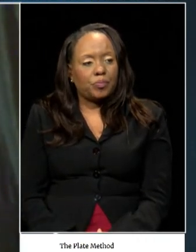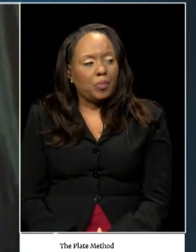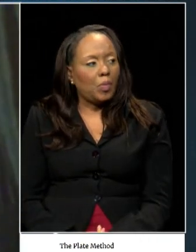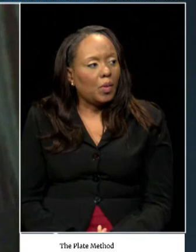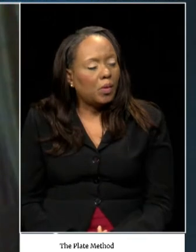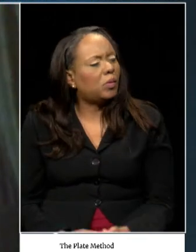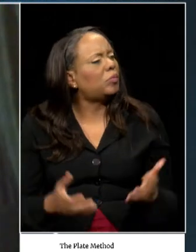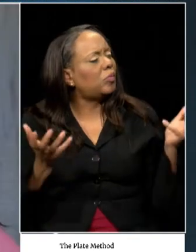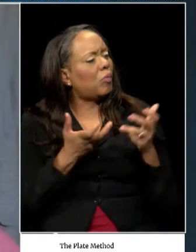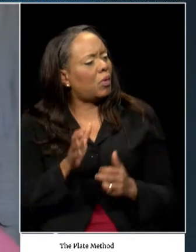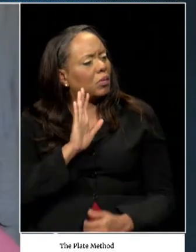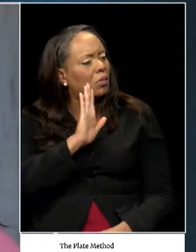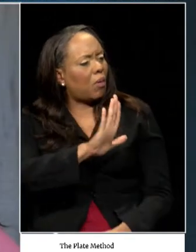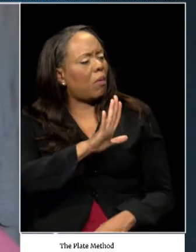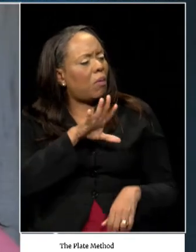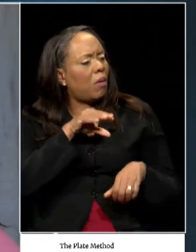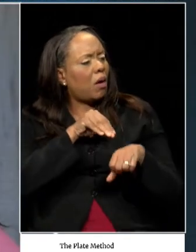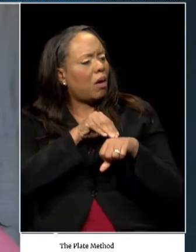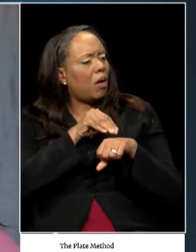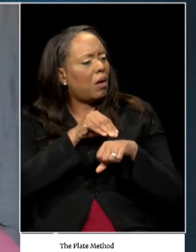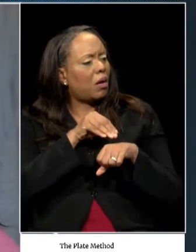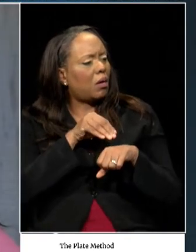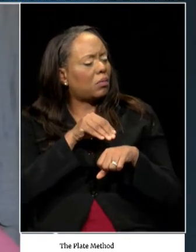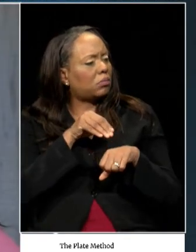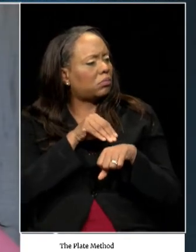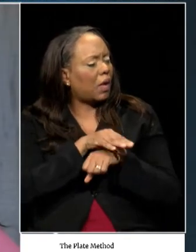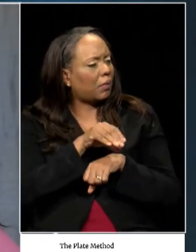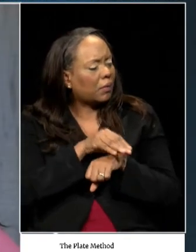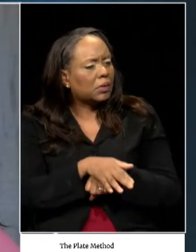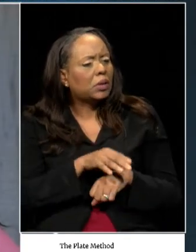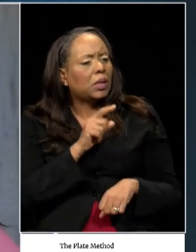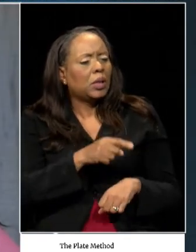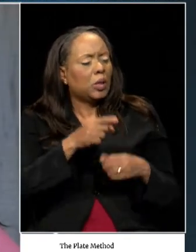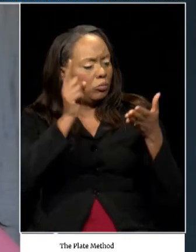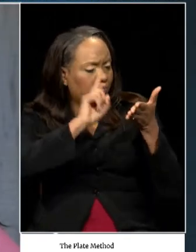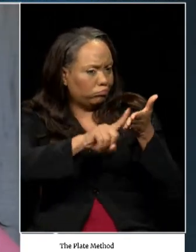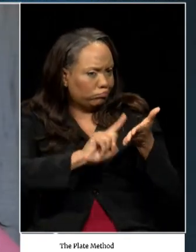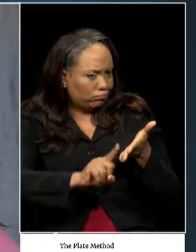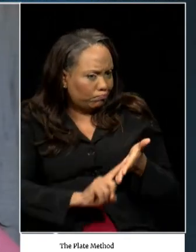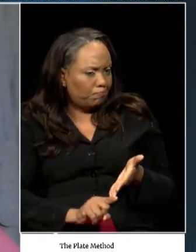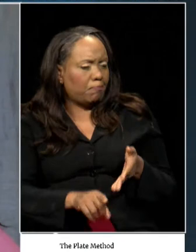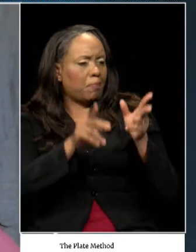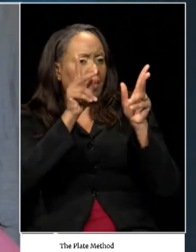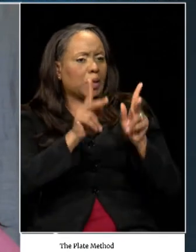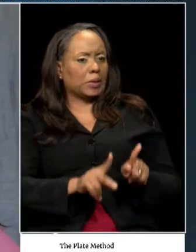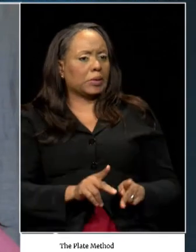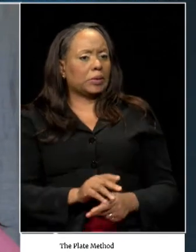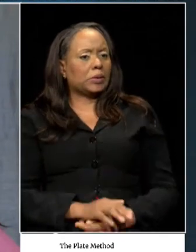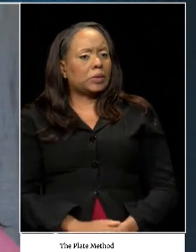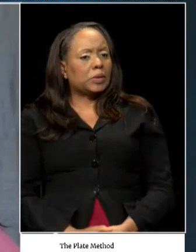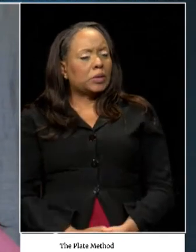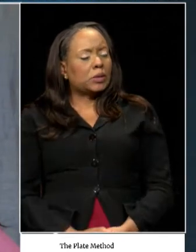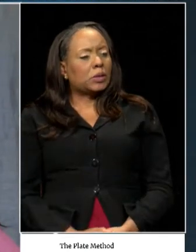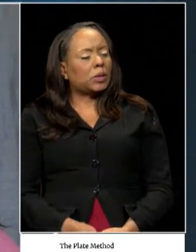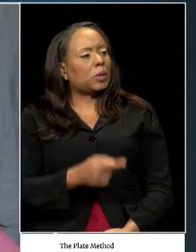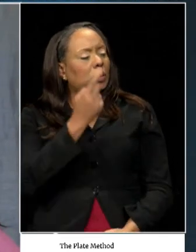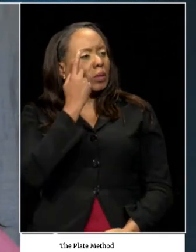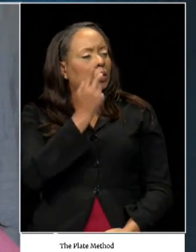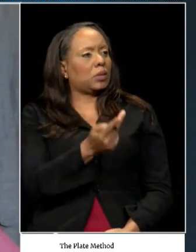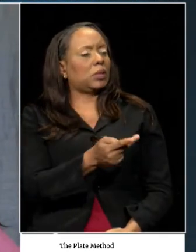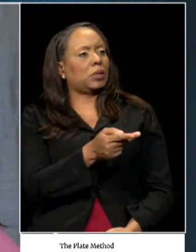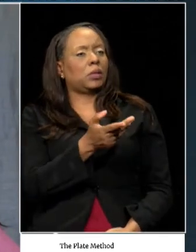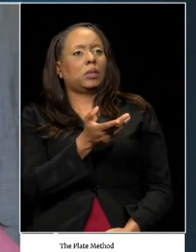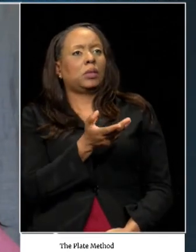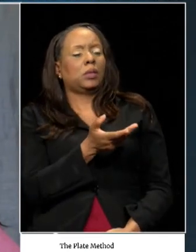advice when you make a diagnosis or you're seeing someone, a patient who, you know,